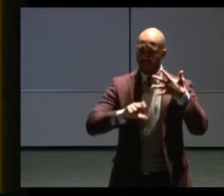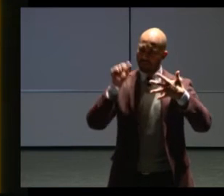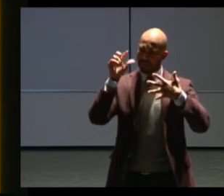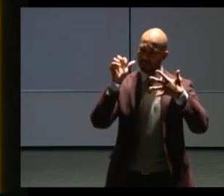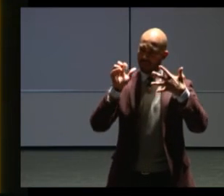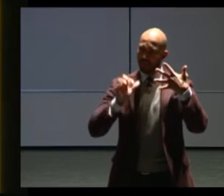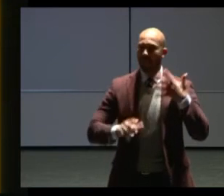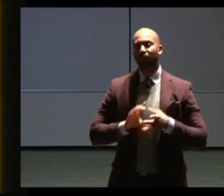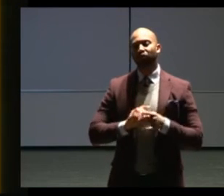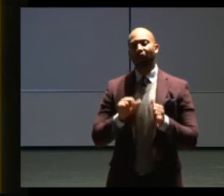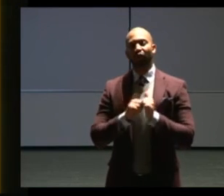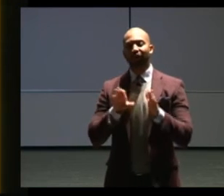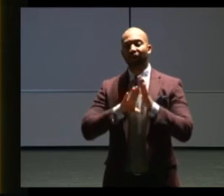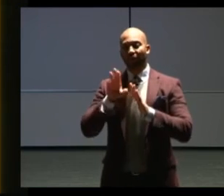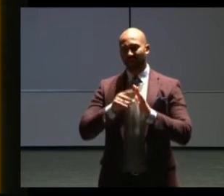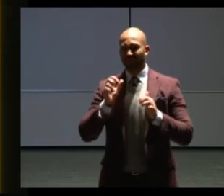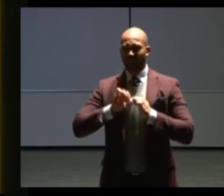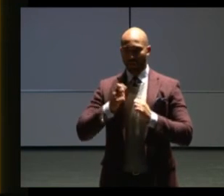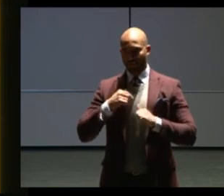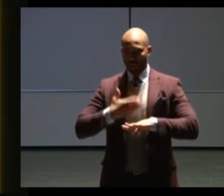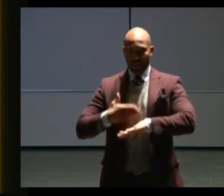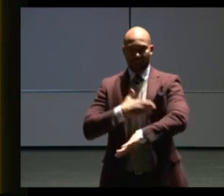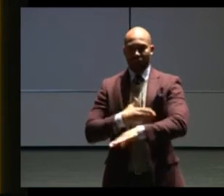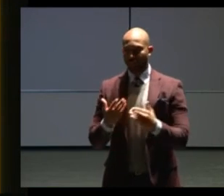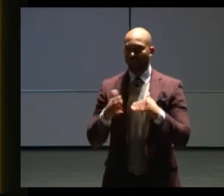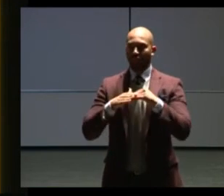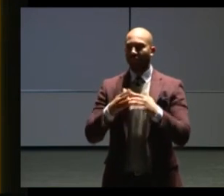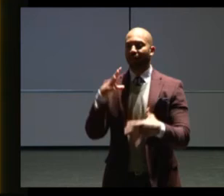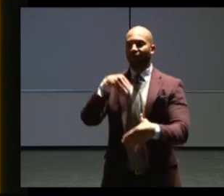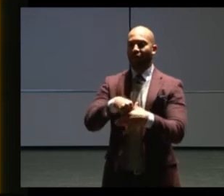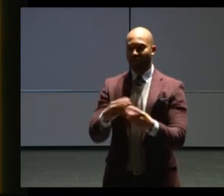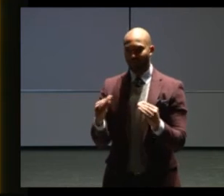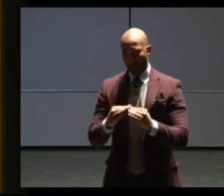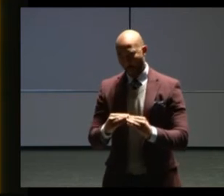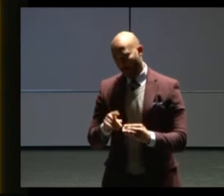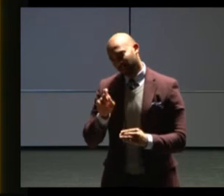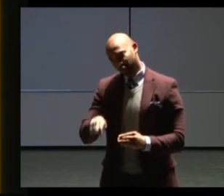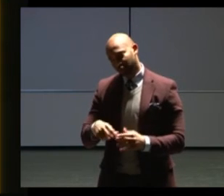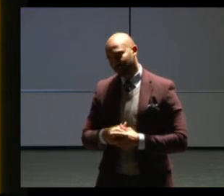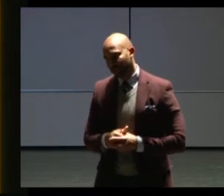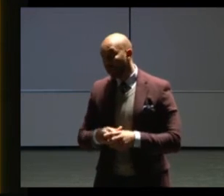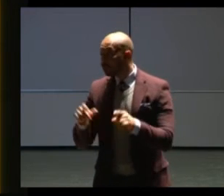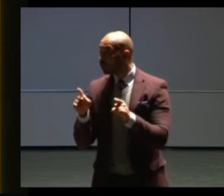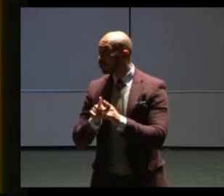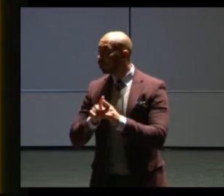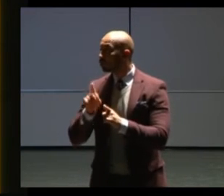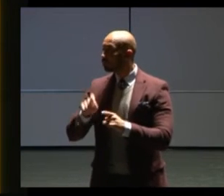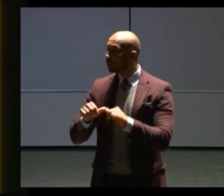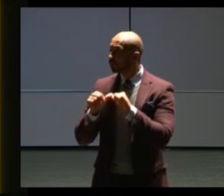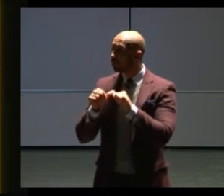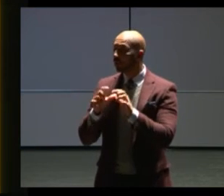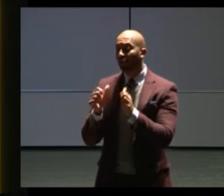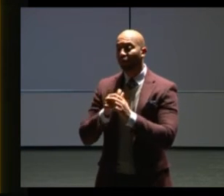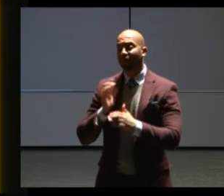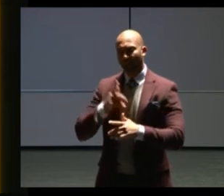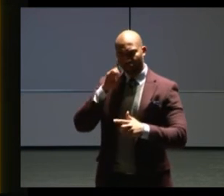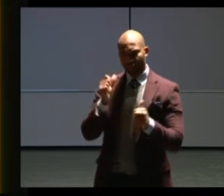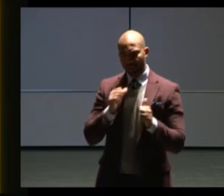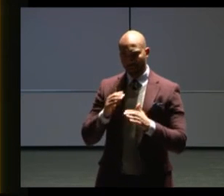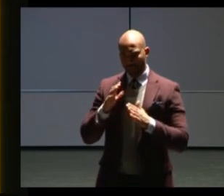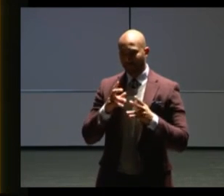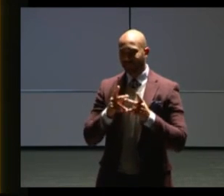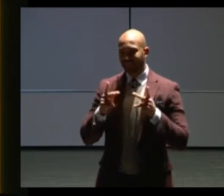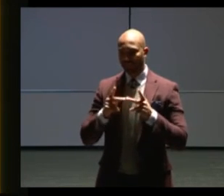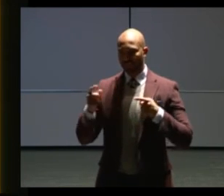that development can increasingly and must increasingly be involved with. We also have to continue with our strategic position